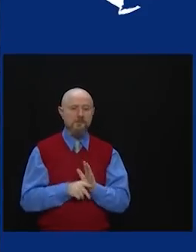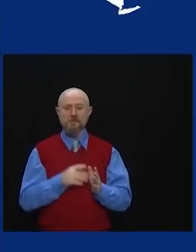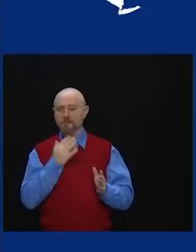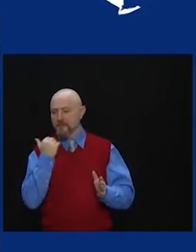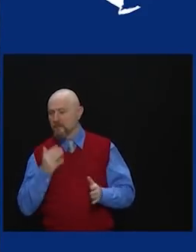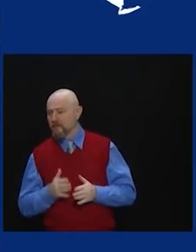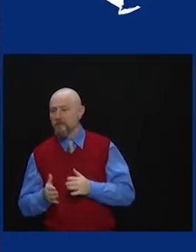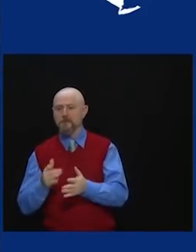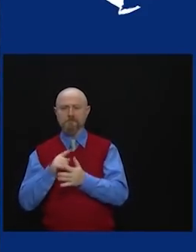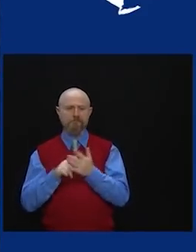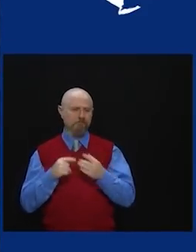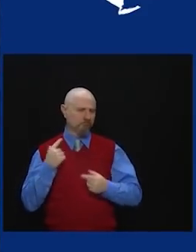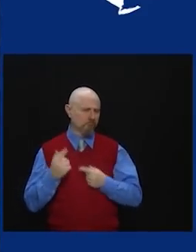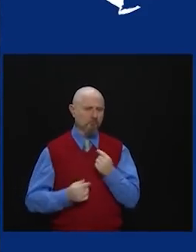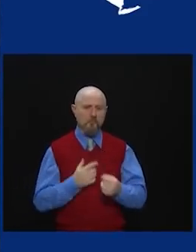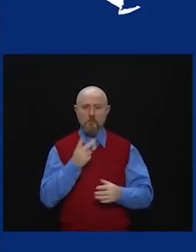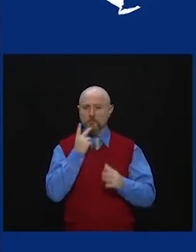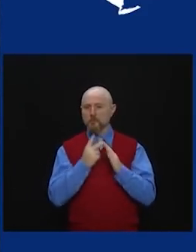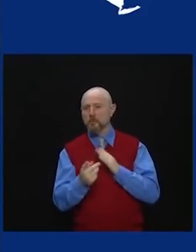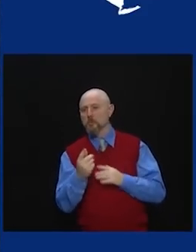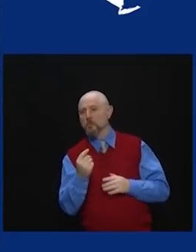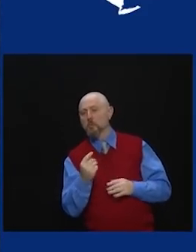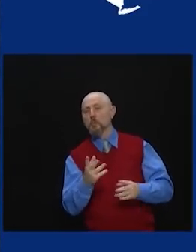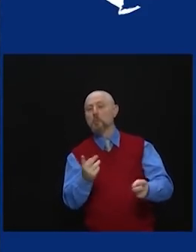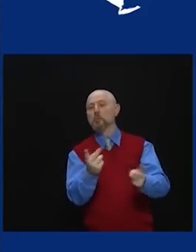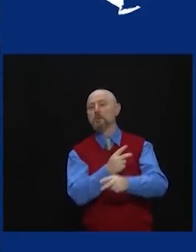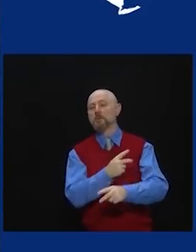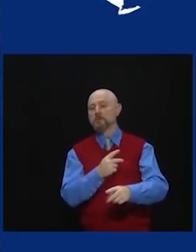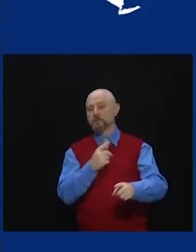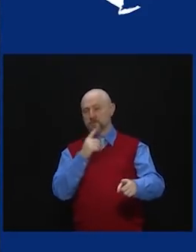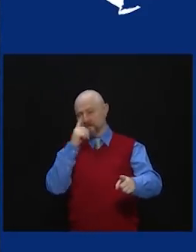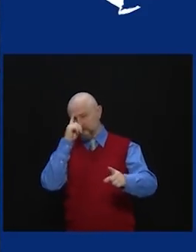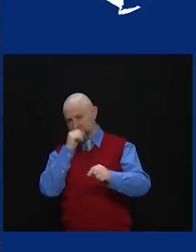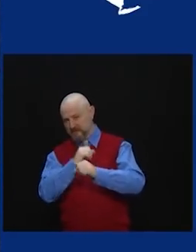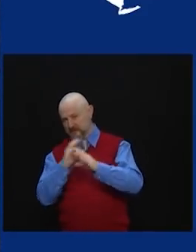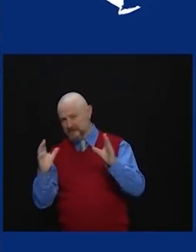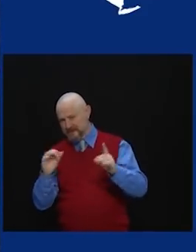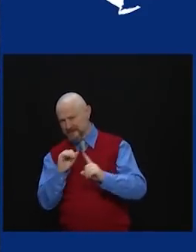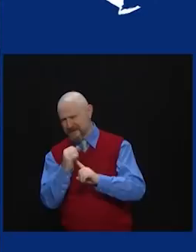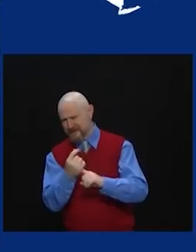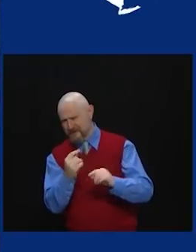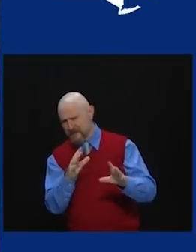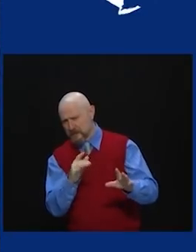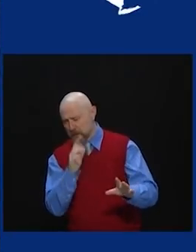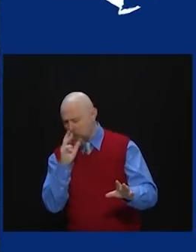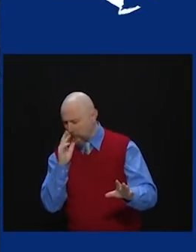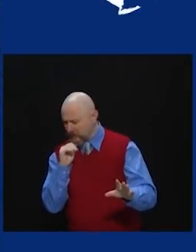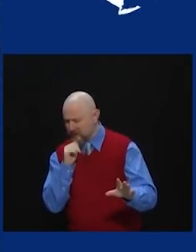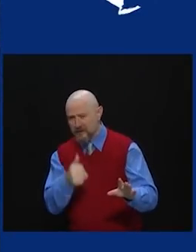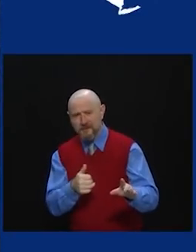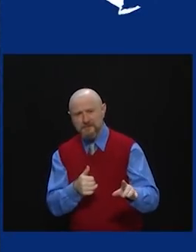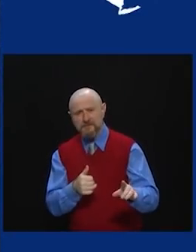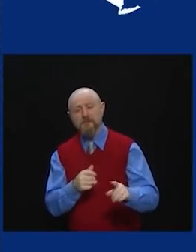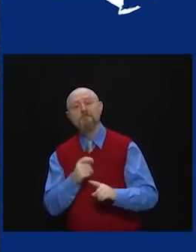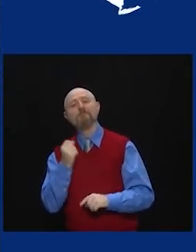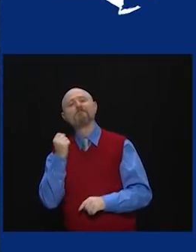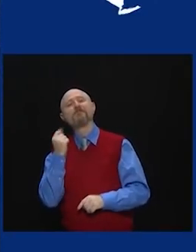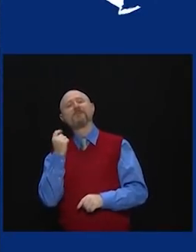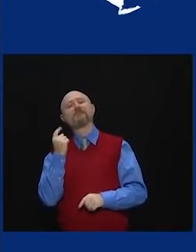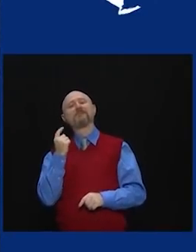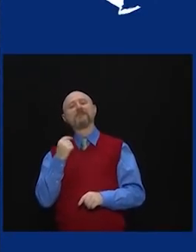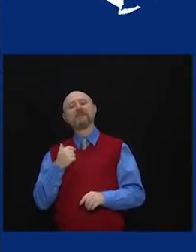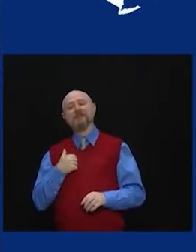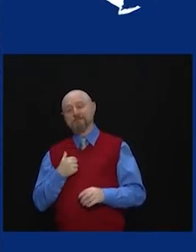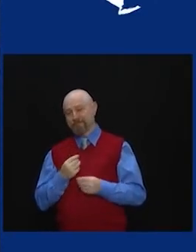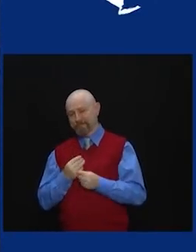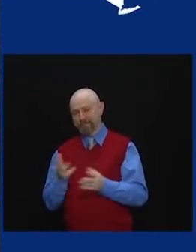the worst case scenario, and hopefully we don't get there, but let the New Yorkers have the confidence to know that we have